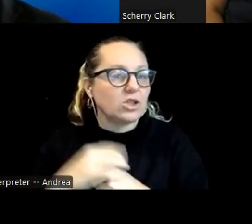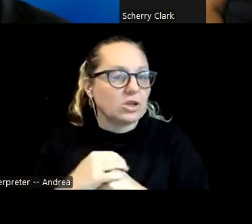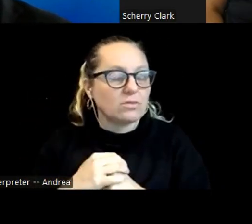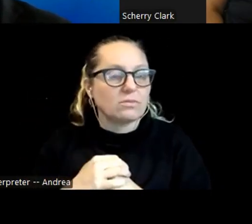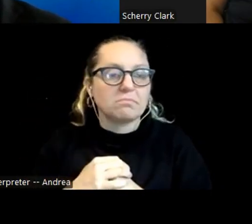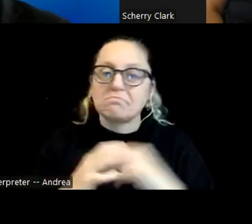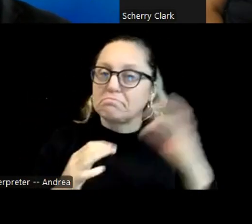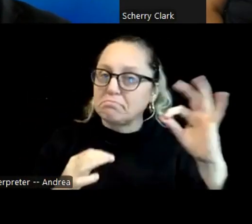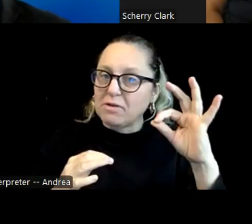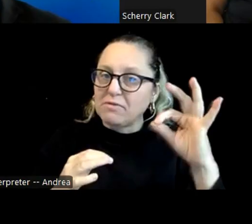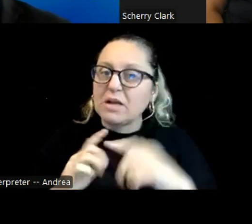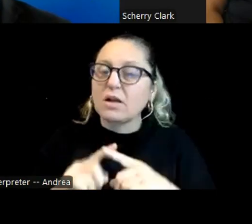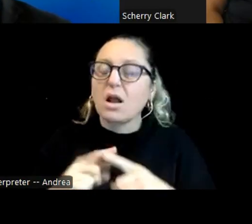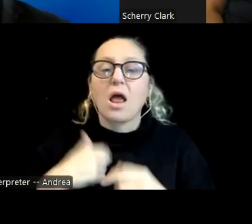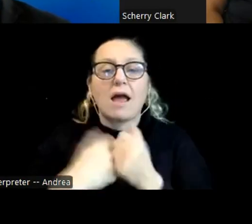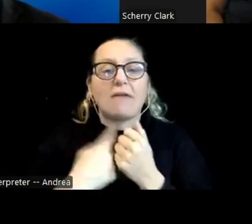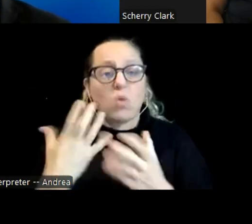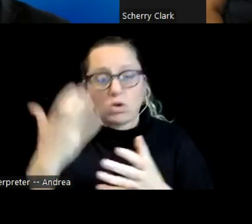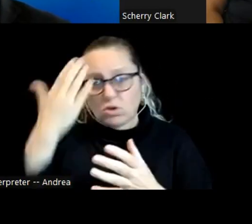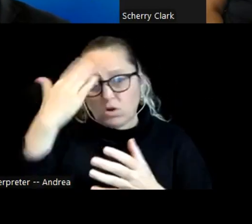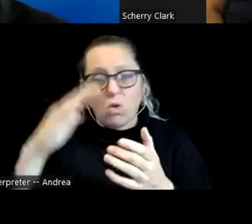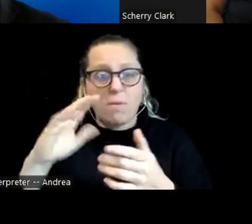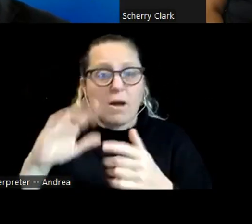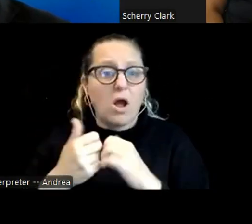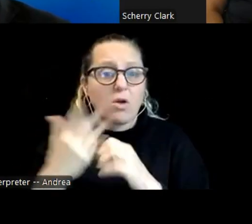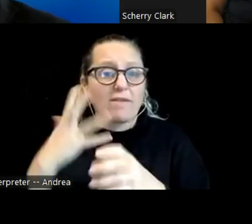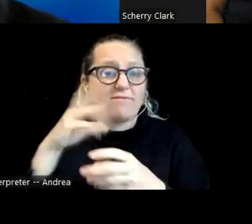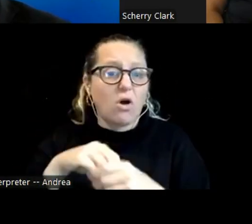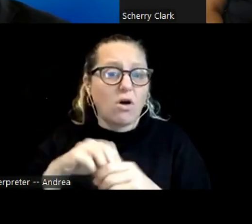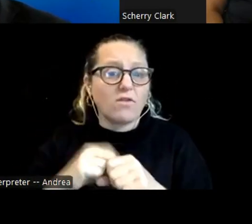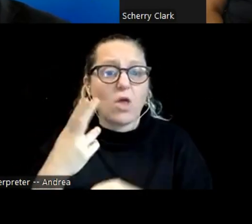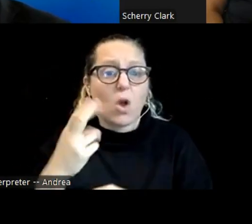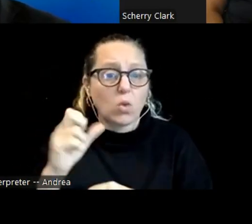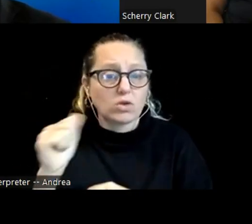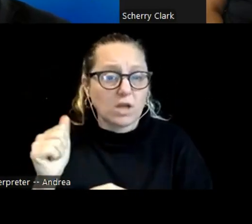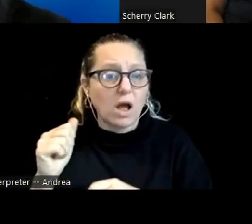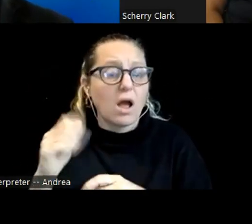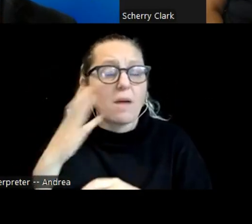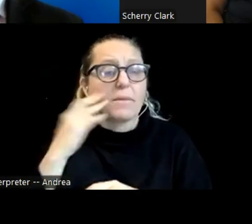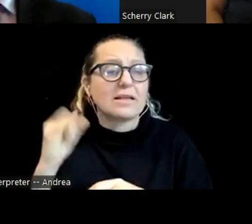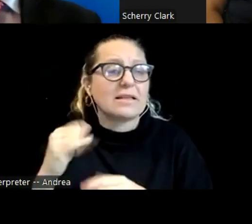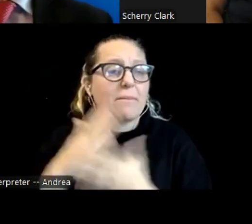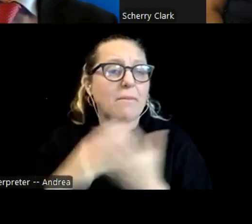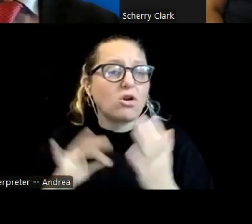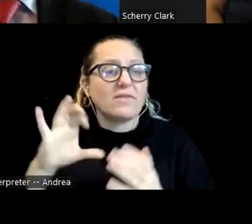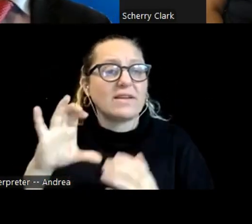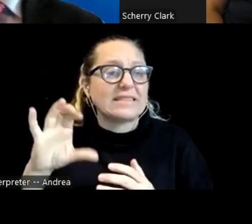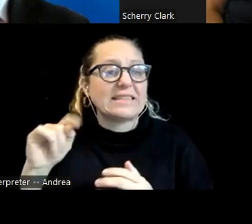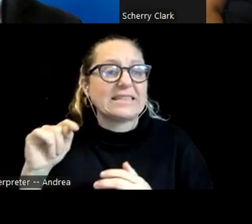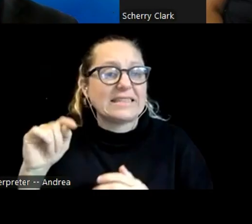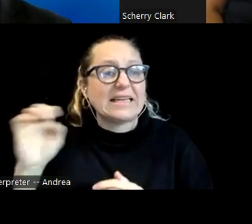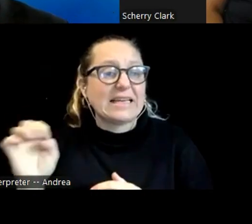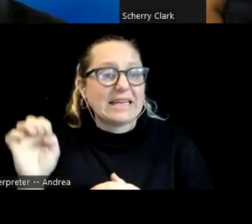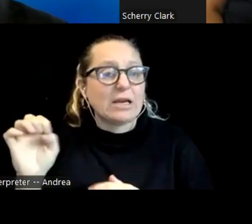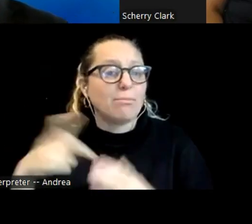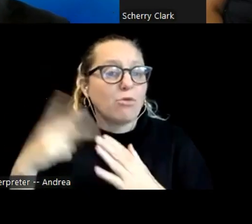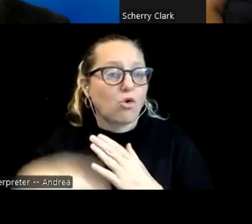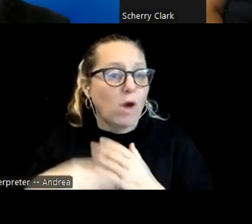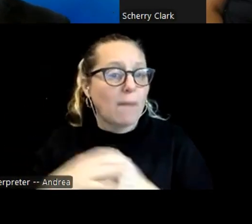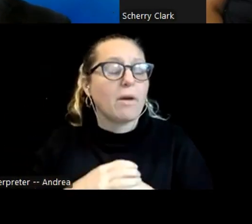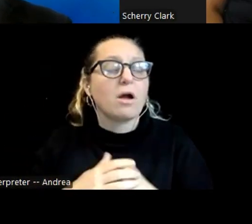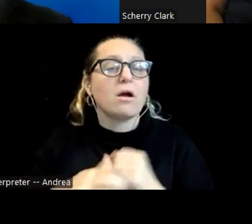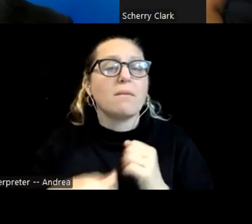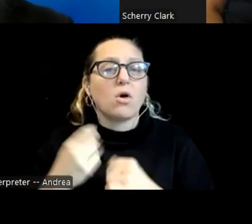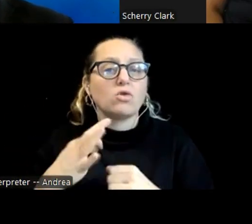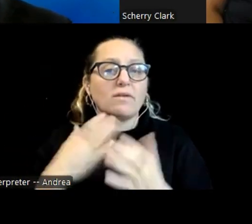Everybody wants to know about how you get involved in HOSA. Because it is part of a CTE program, most of the